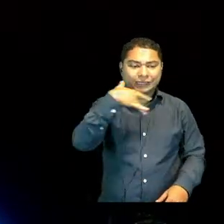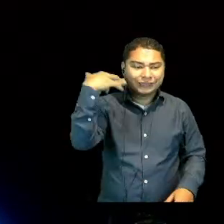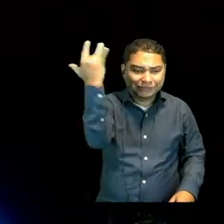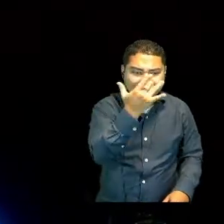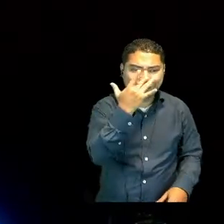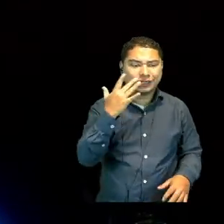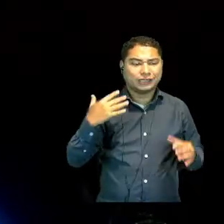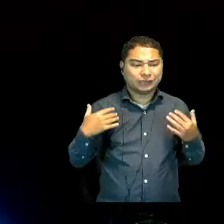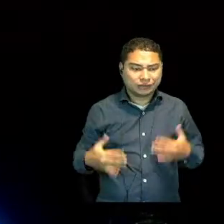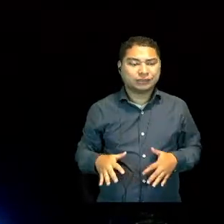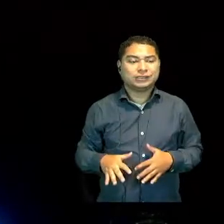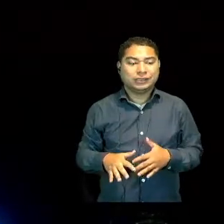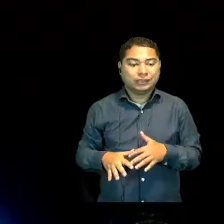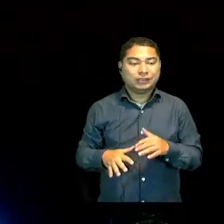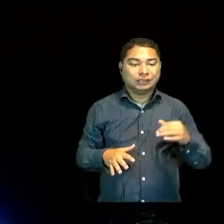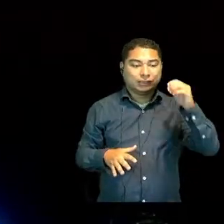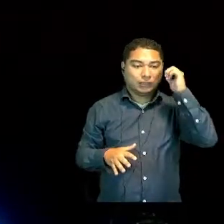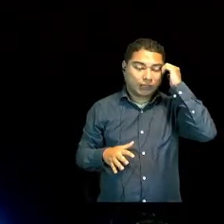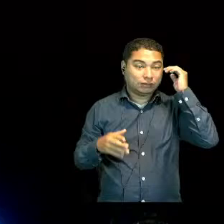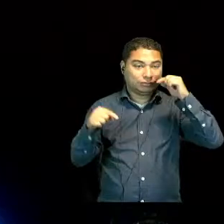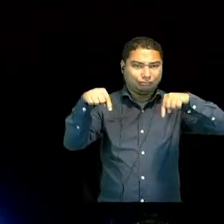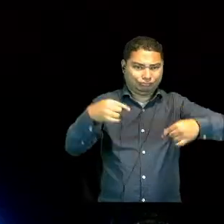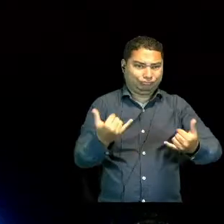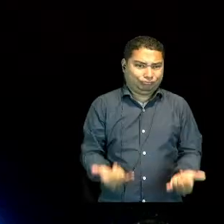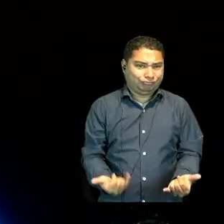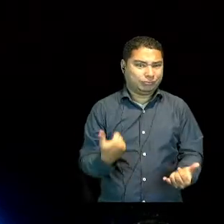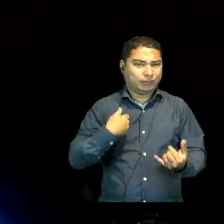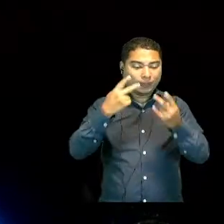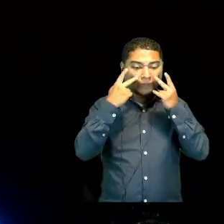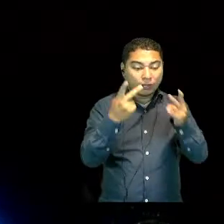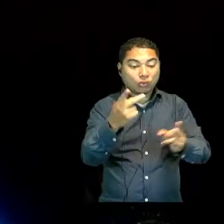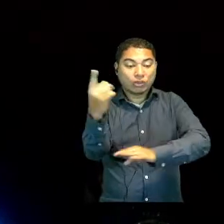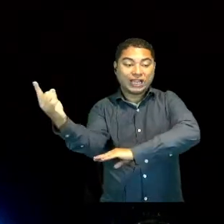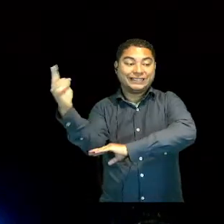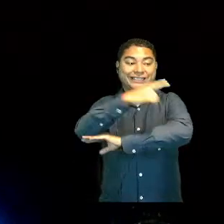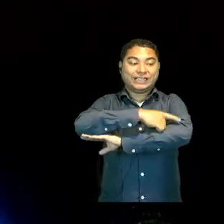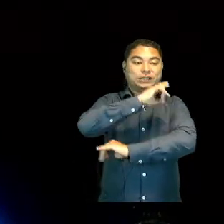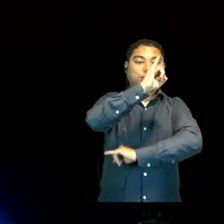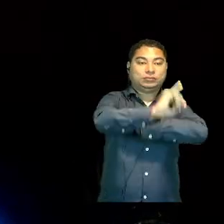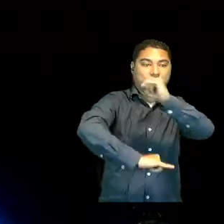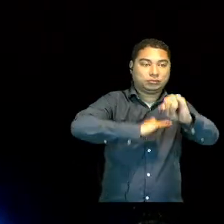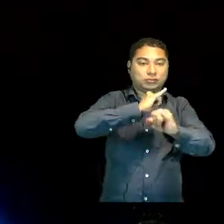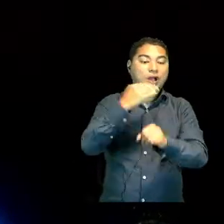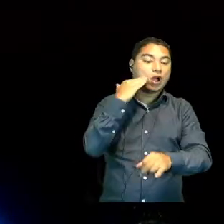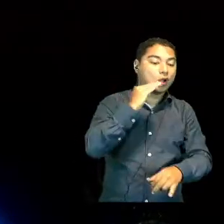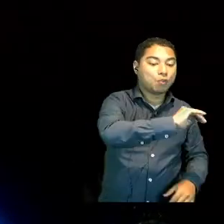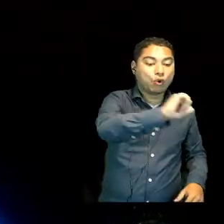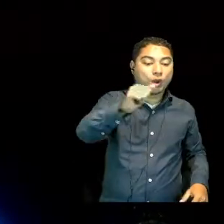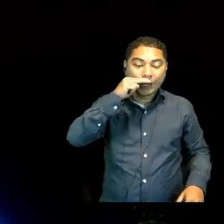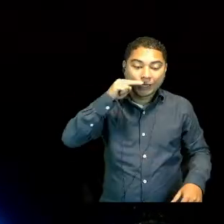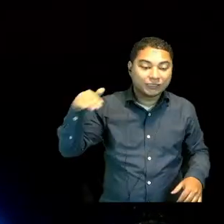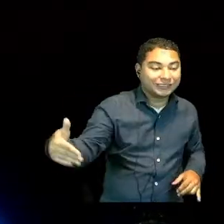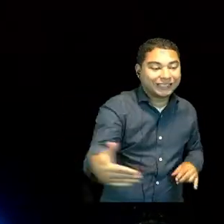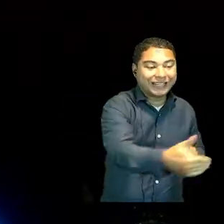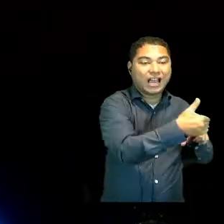this International Day for Black women and girls of African